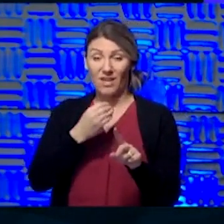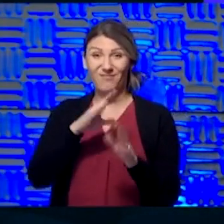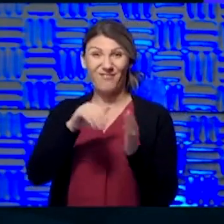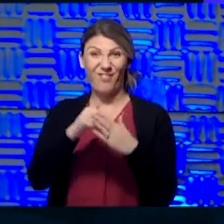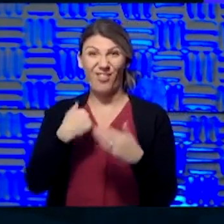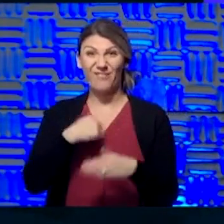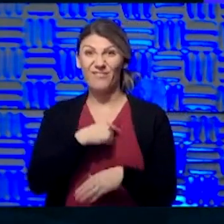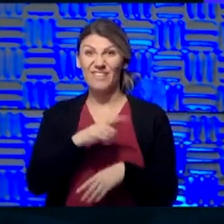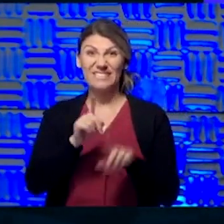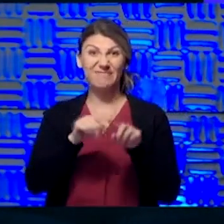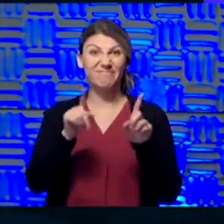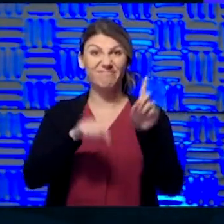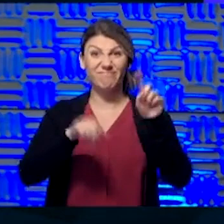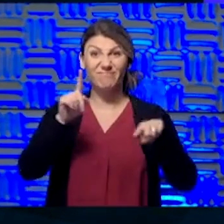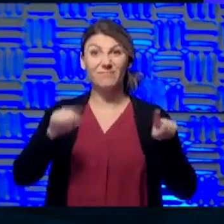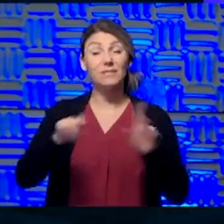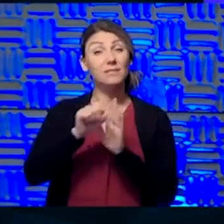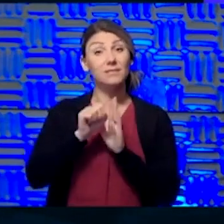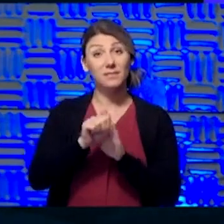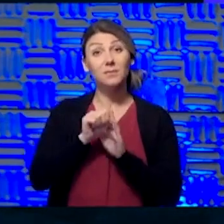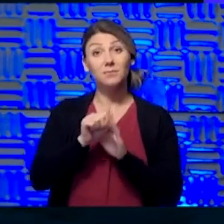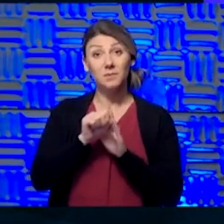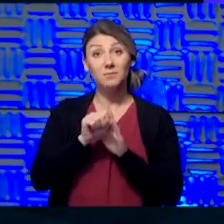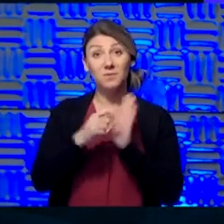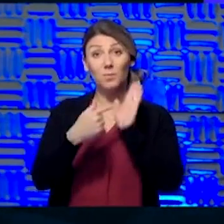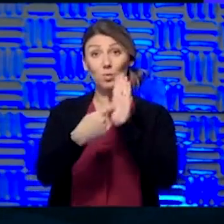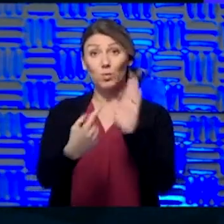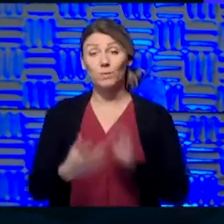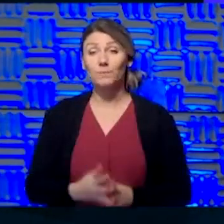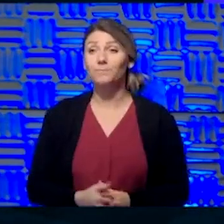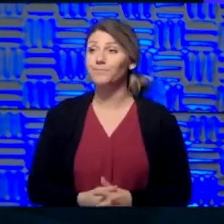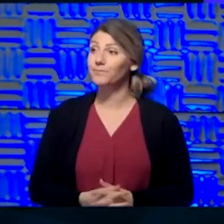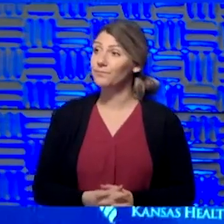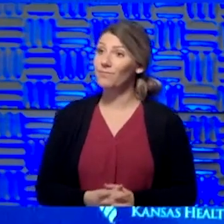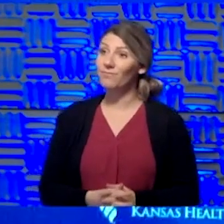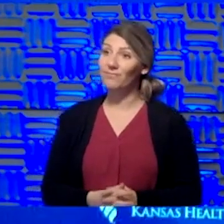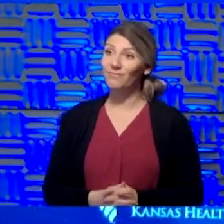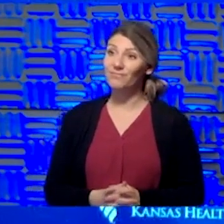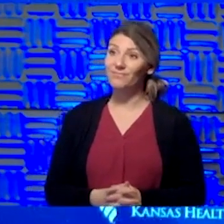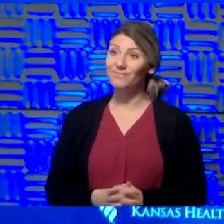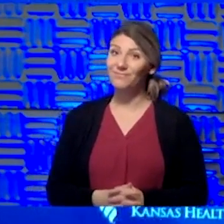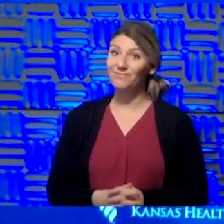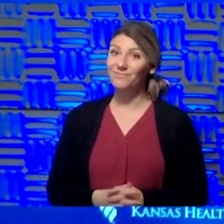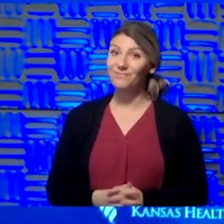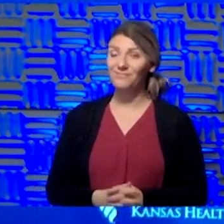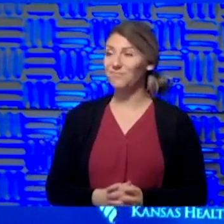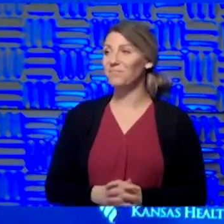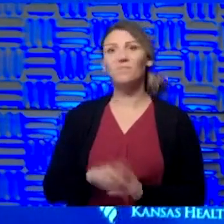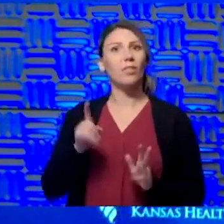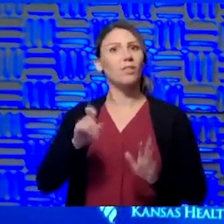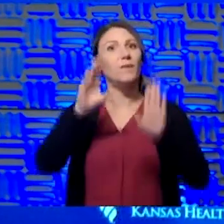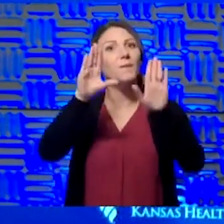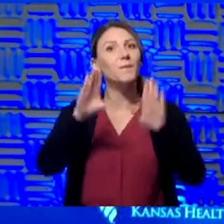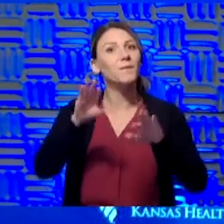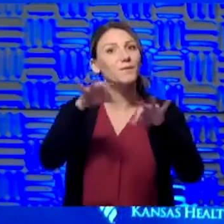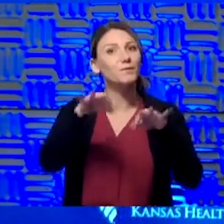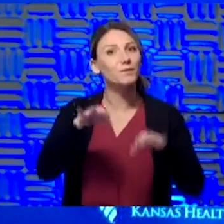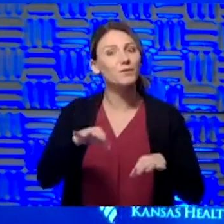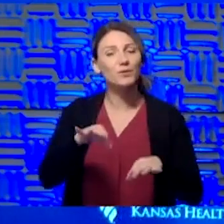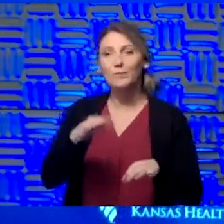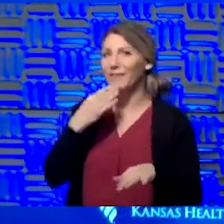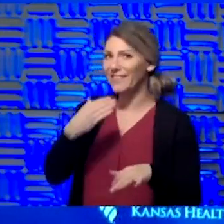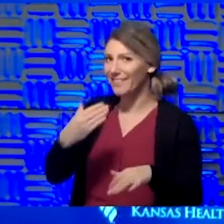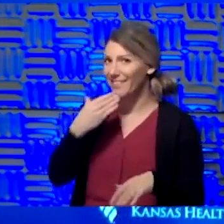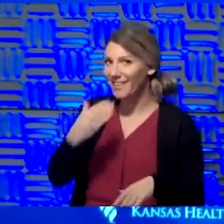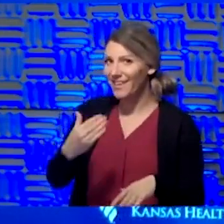different symptoms that were prevailing. That's a great description, Anthony. Thank you. I can't